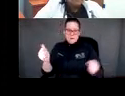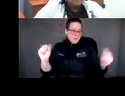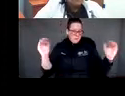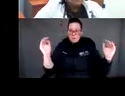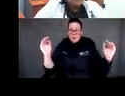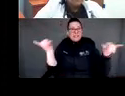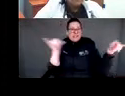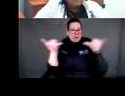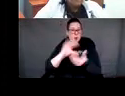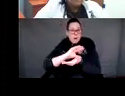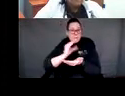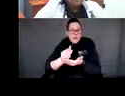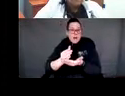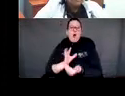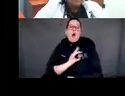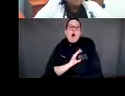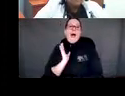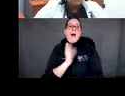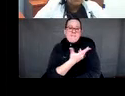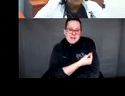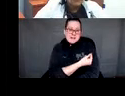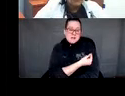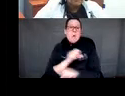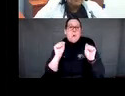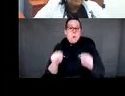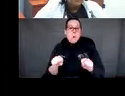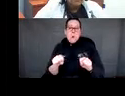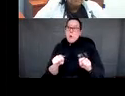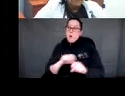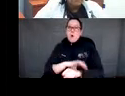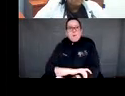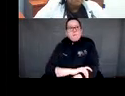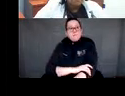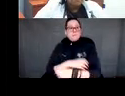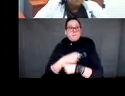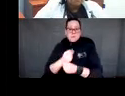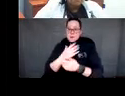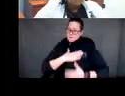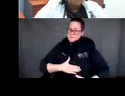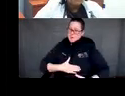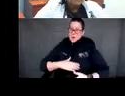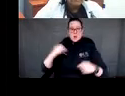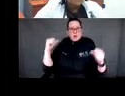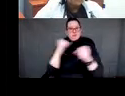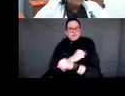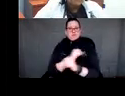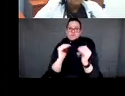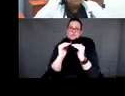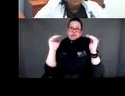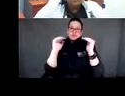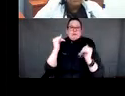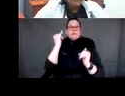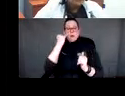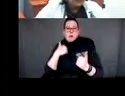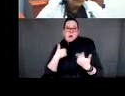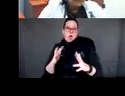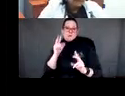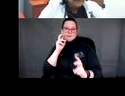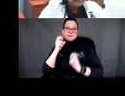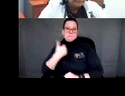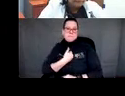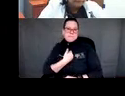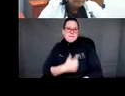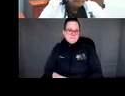you know that you have a vaccine that potentially will create an immune response that's as protective as if you'd gotten naturally